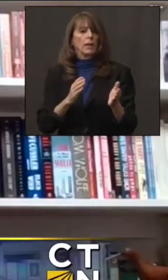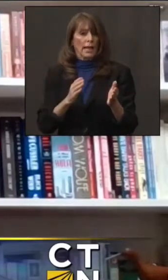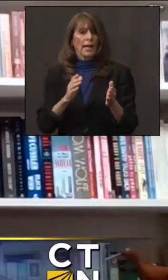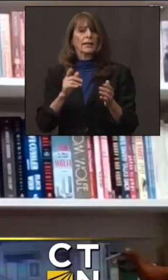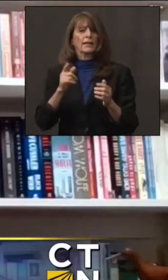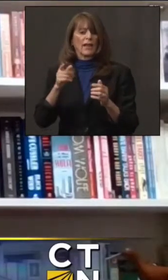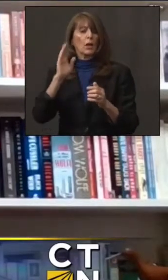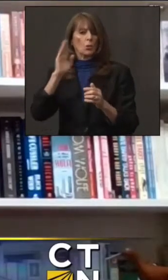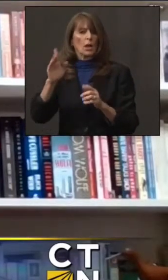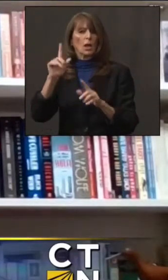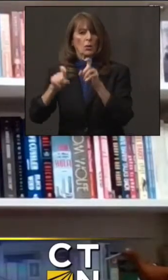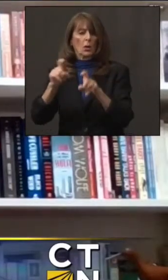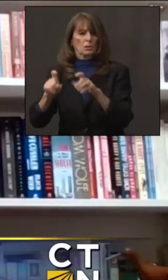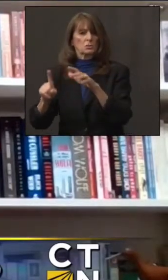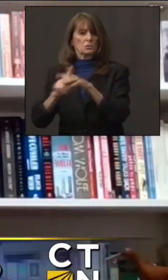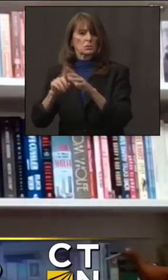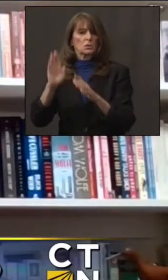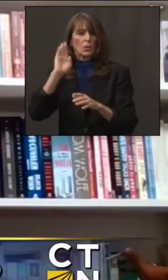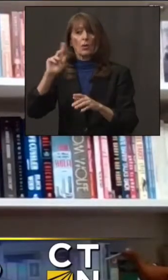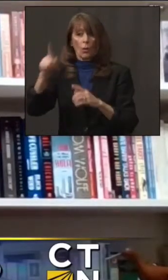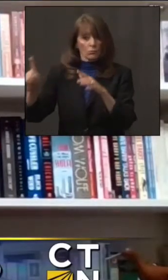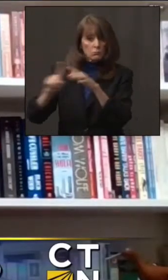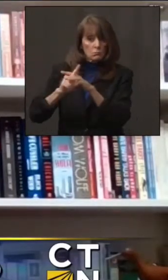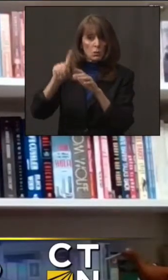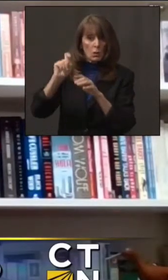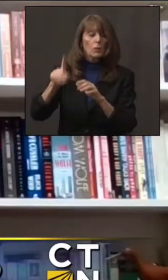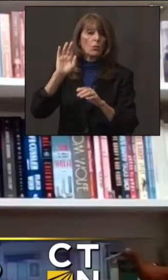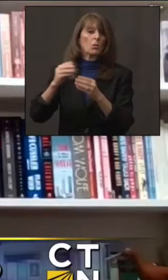and DPH will be working alongside of them for the rollout.